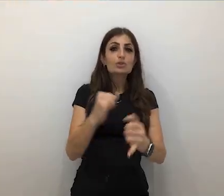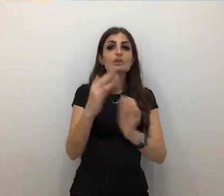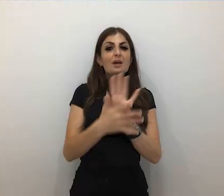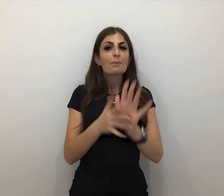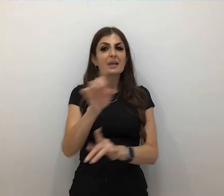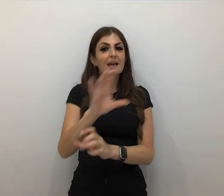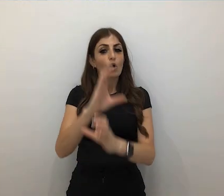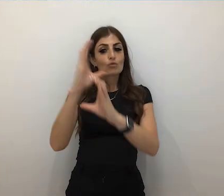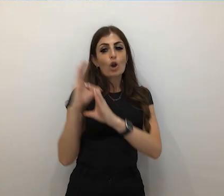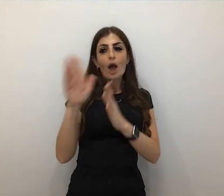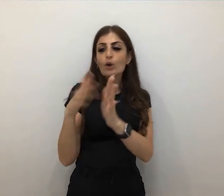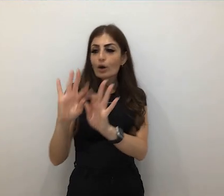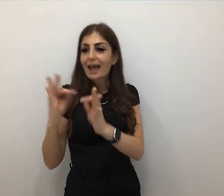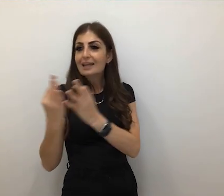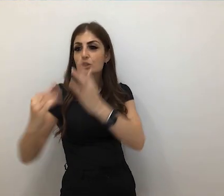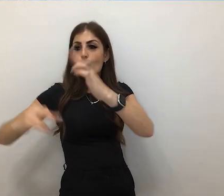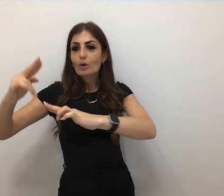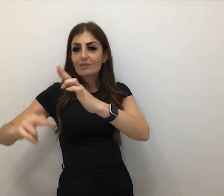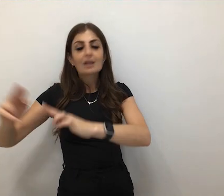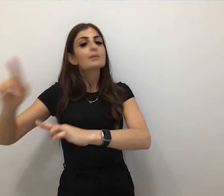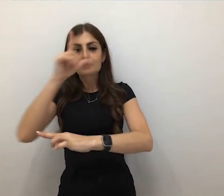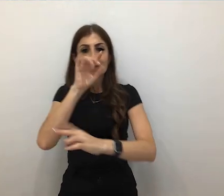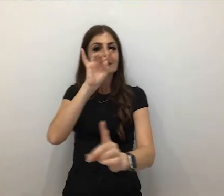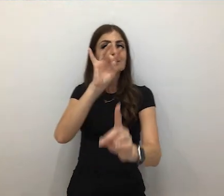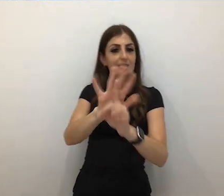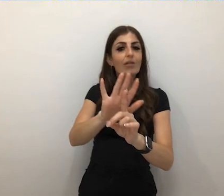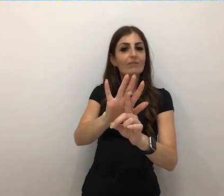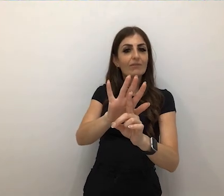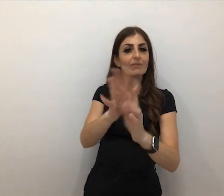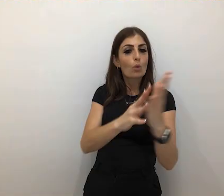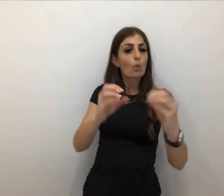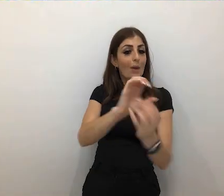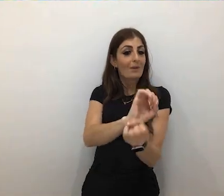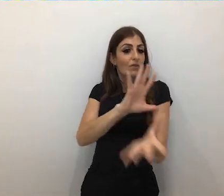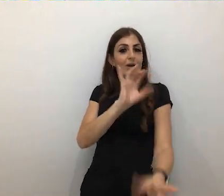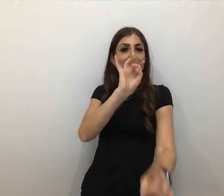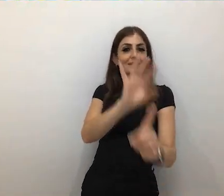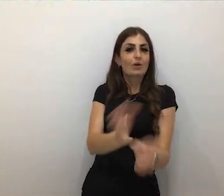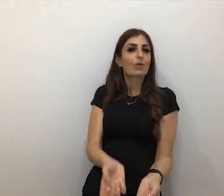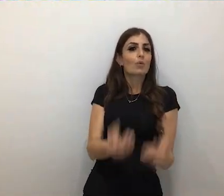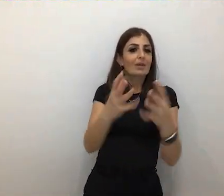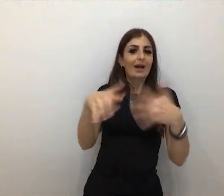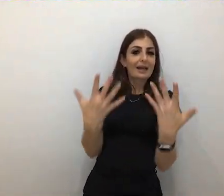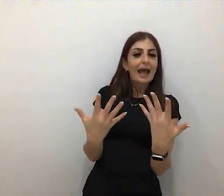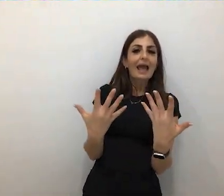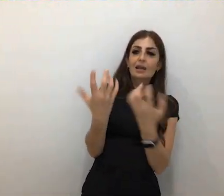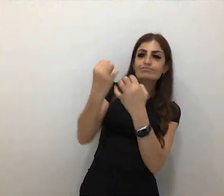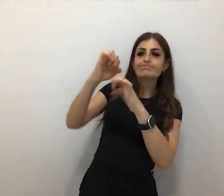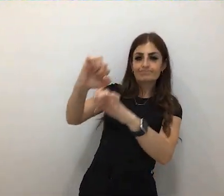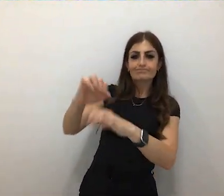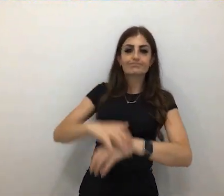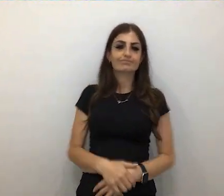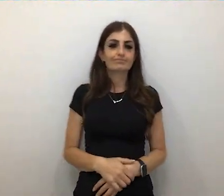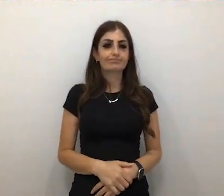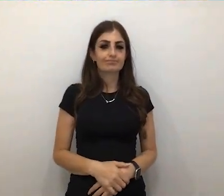on an agency or developers and can do and realize these Web3 projects all by themselves without any code. So think of it kind of as a Squarespace